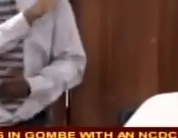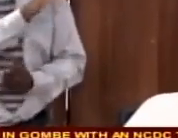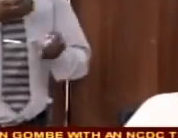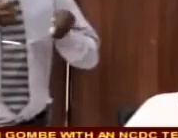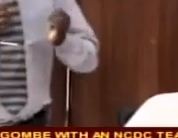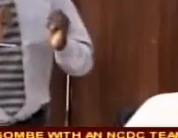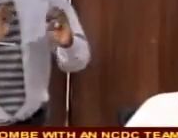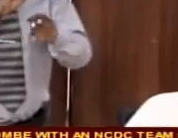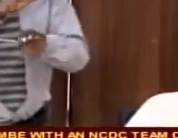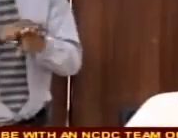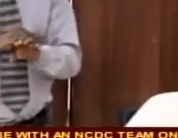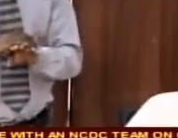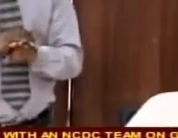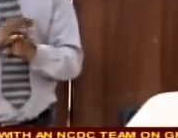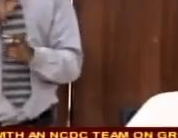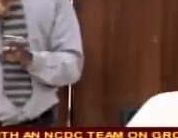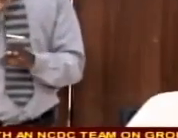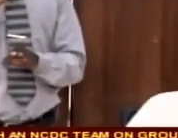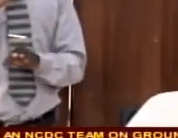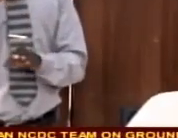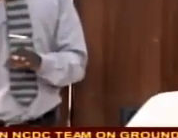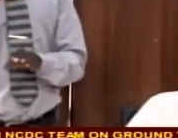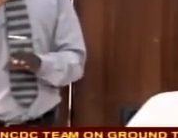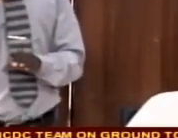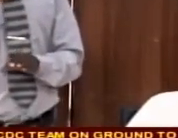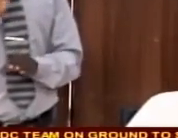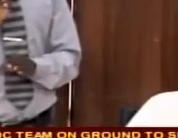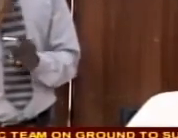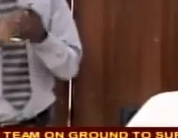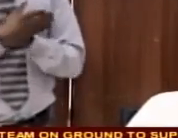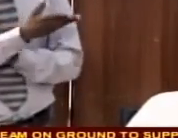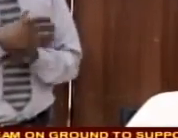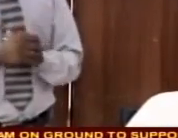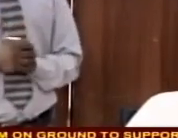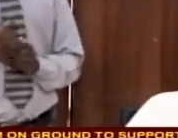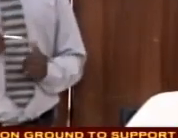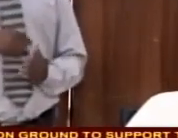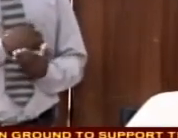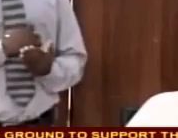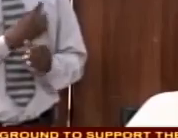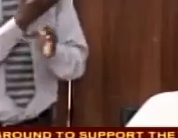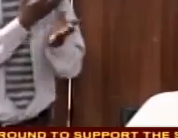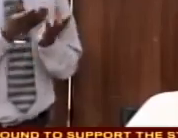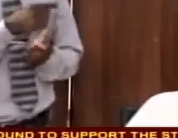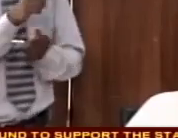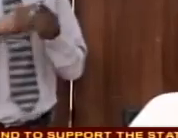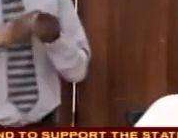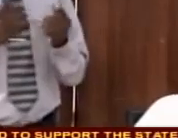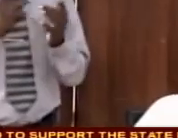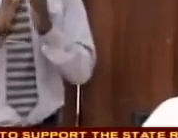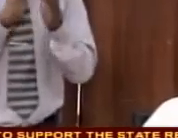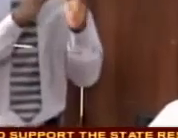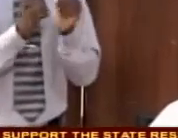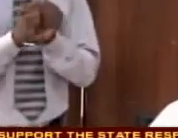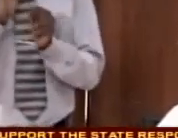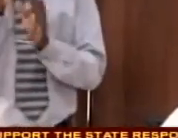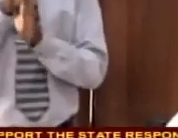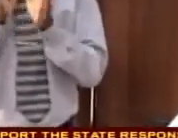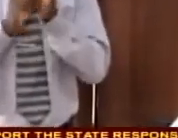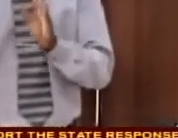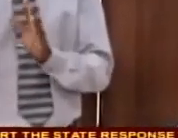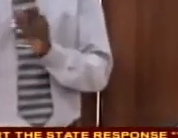of Mr. Kofi Carter, but would plead with you to actually help us to reach out to the state government in time and see what you can do to